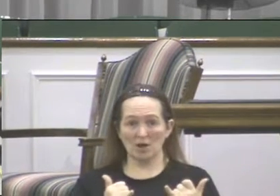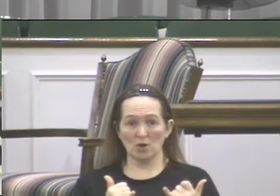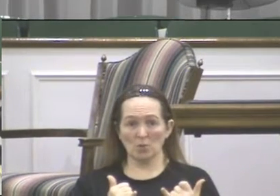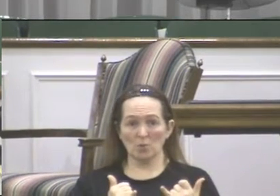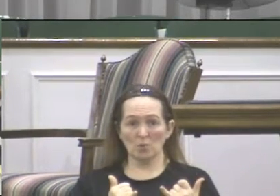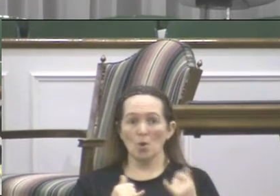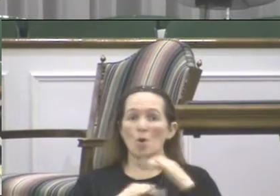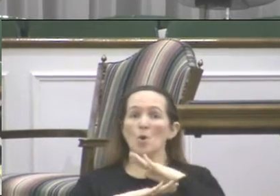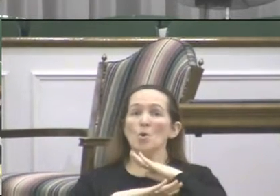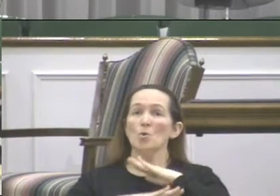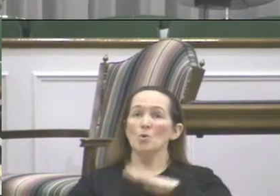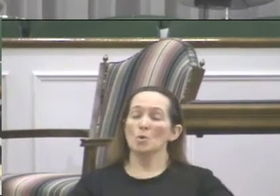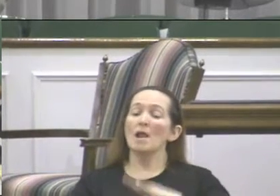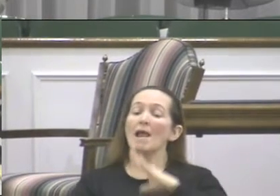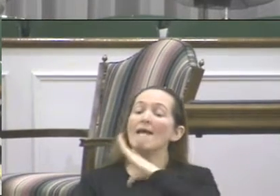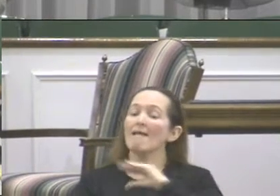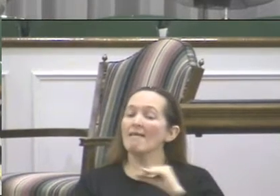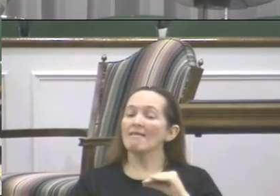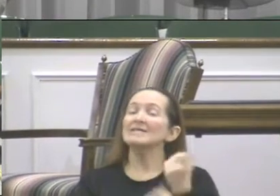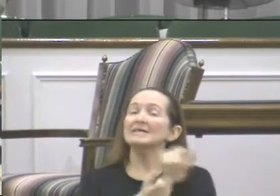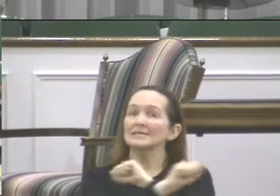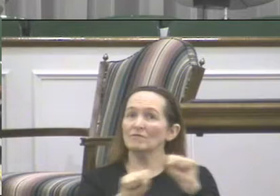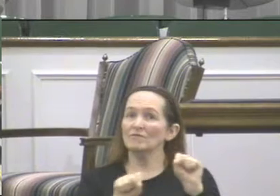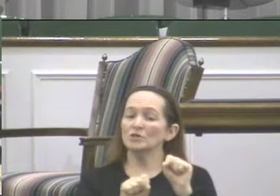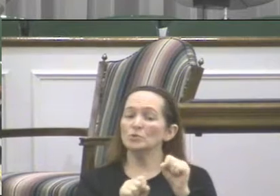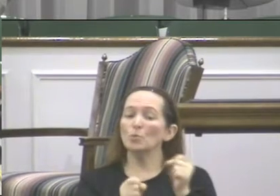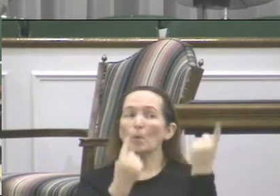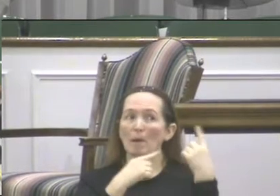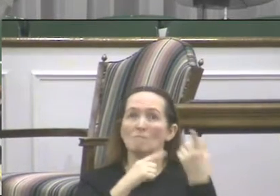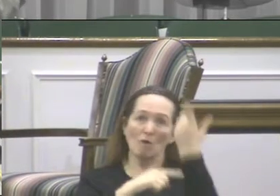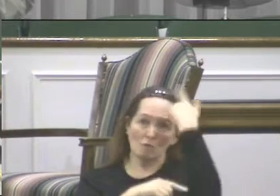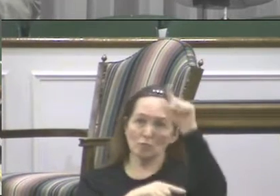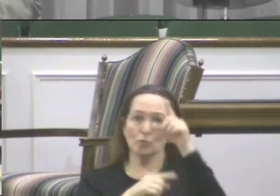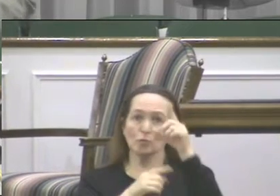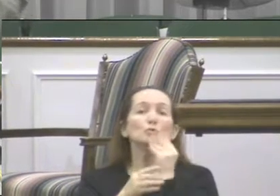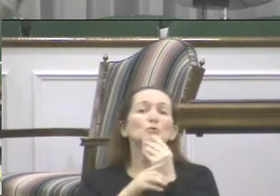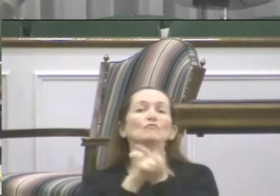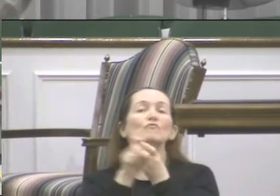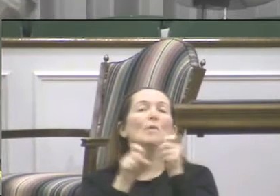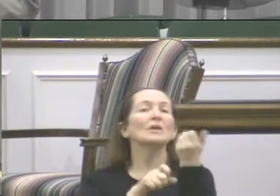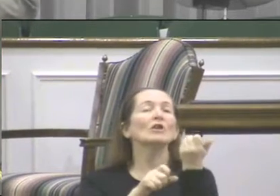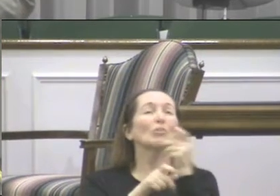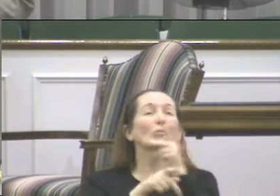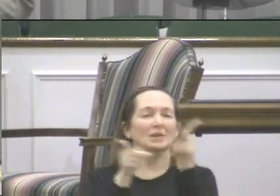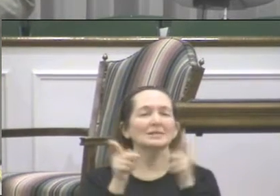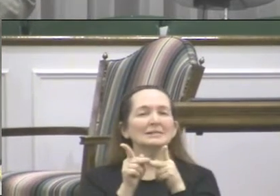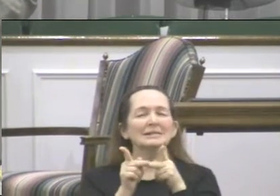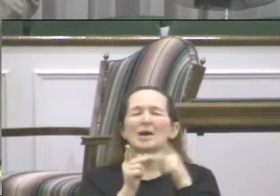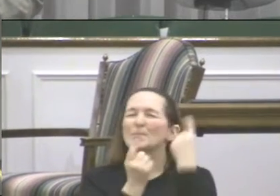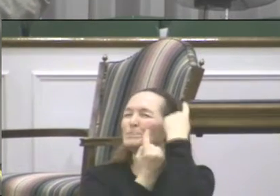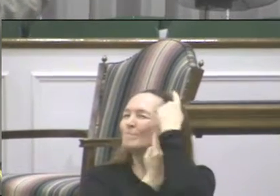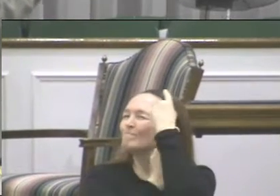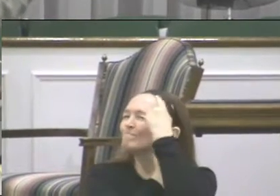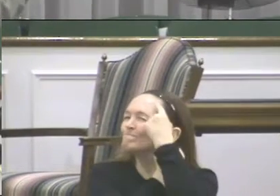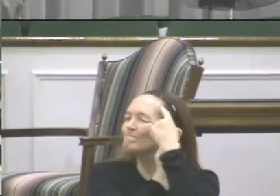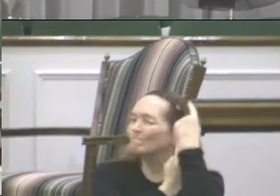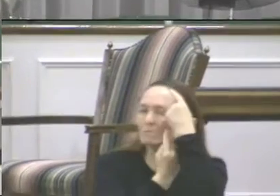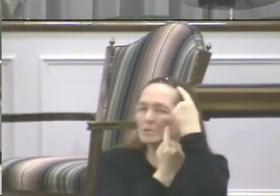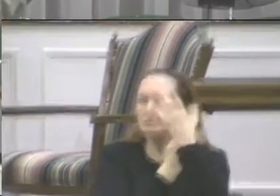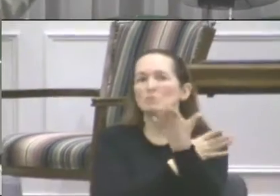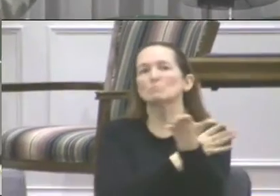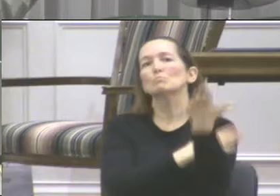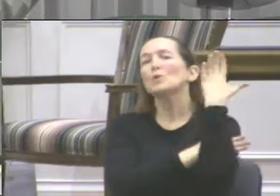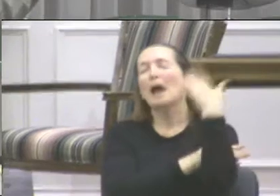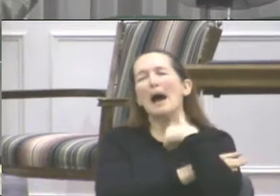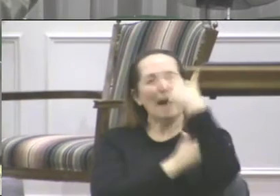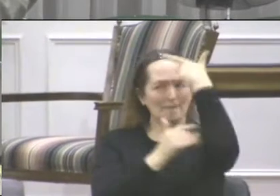for the Jews from another place." Now, I want you to think about that this morning, because I